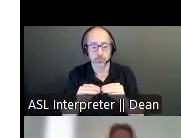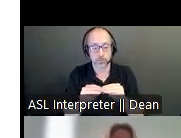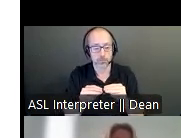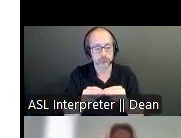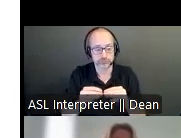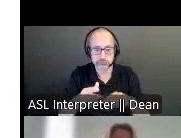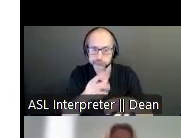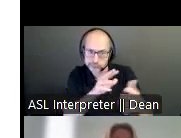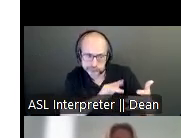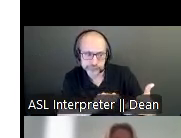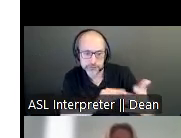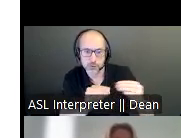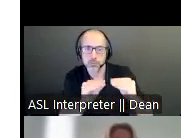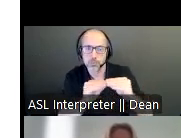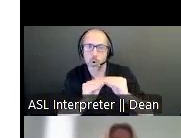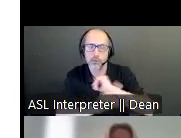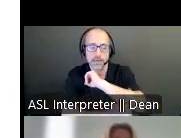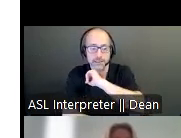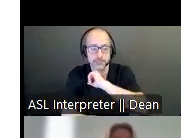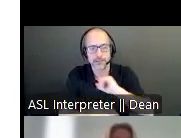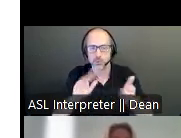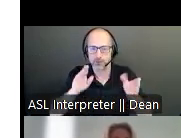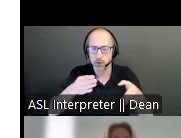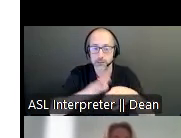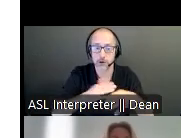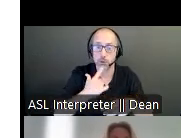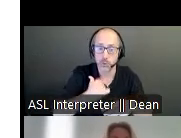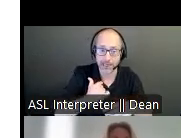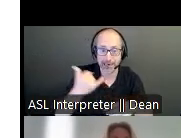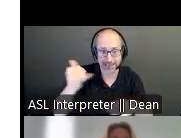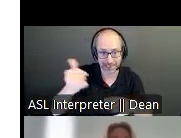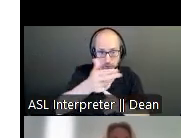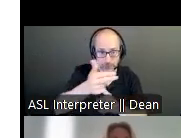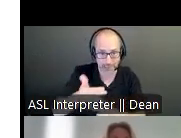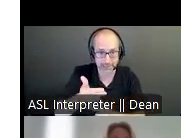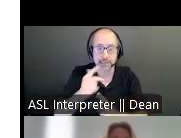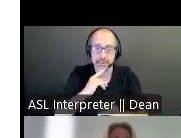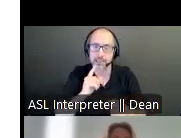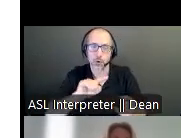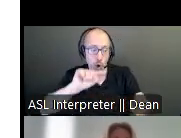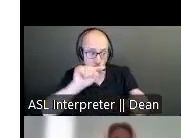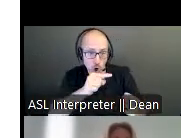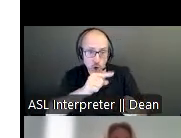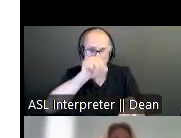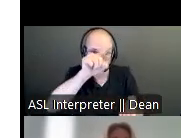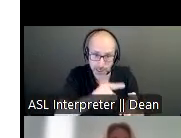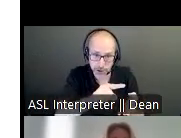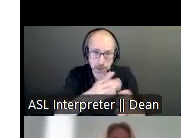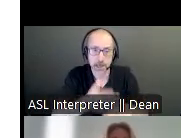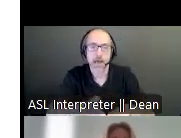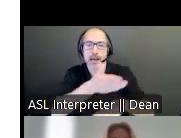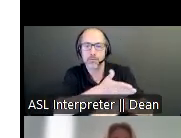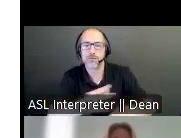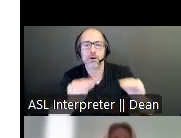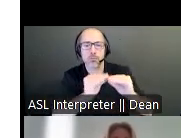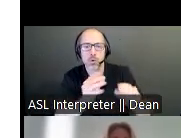violence, we're focusing on red and yellow flag laws because they are meant for harm reduction and enhancing safety for victims who are